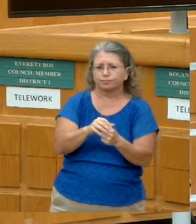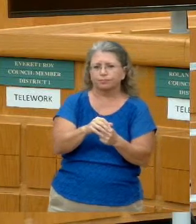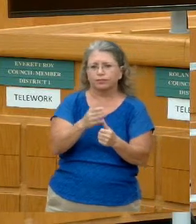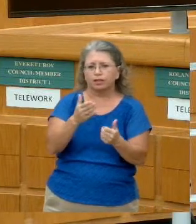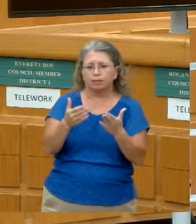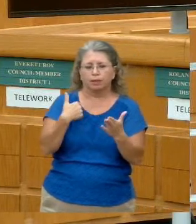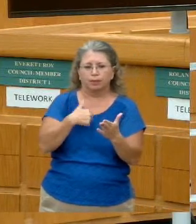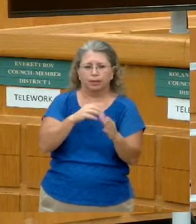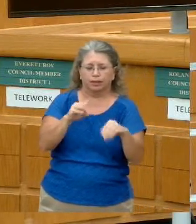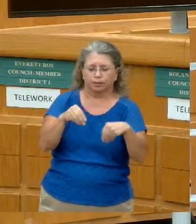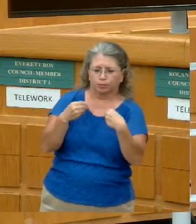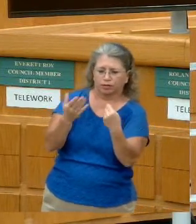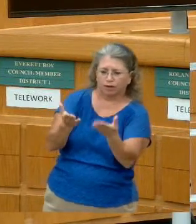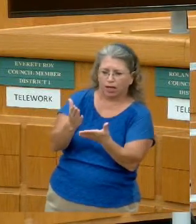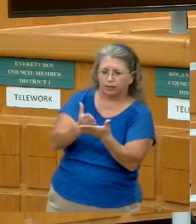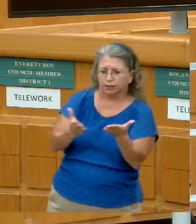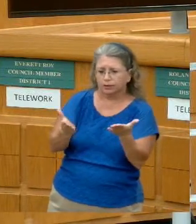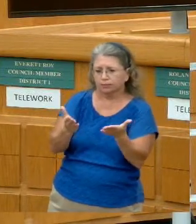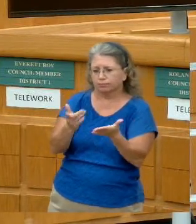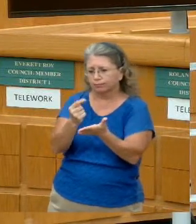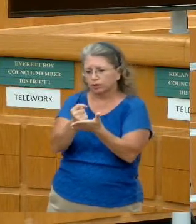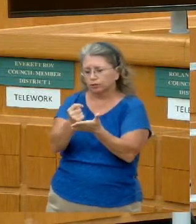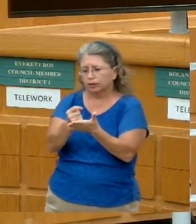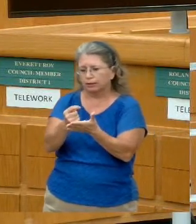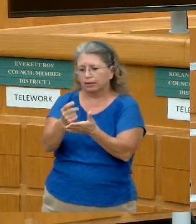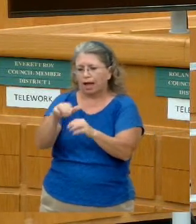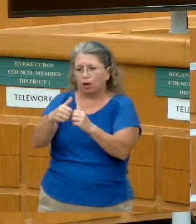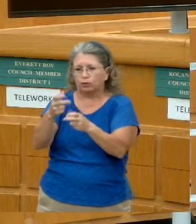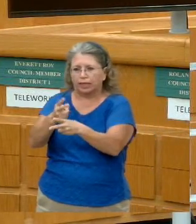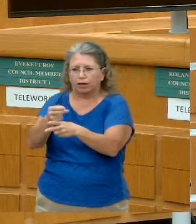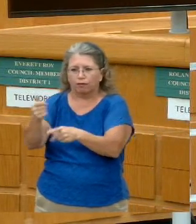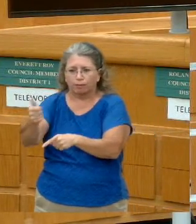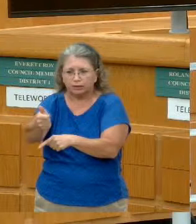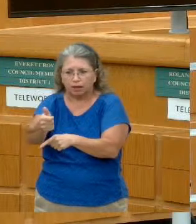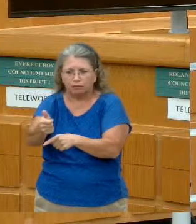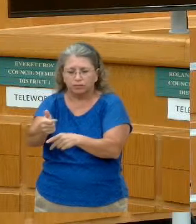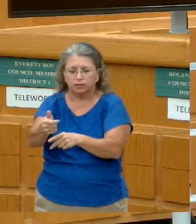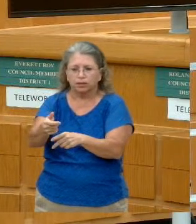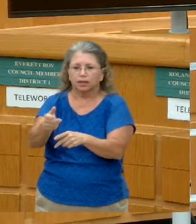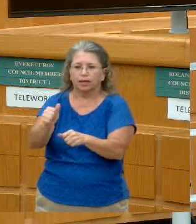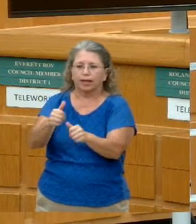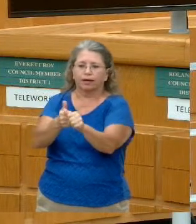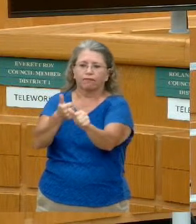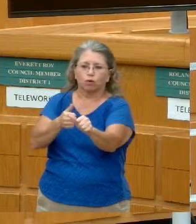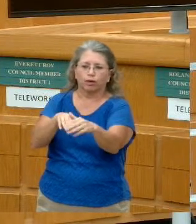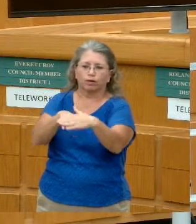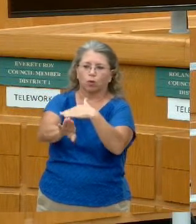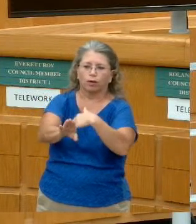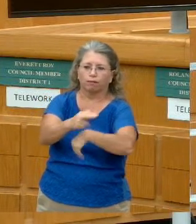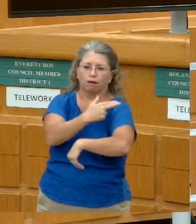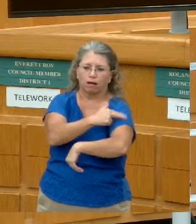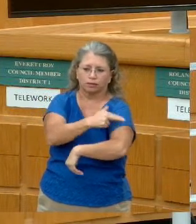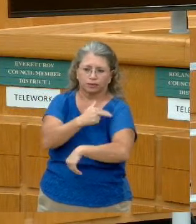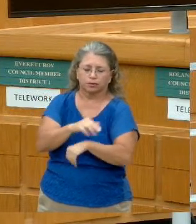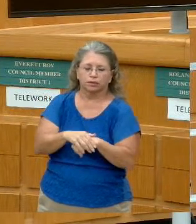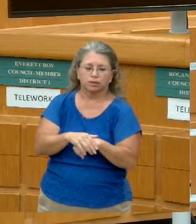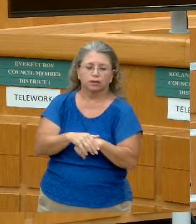take care of themselves to hopefully prevent a hospital stay. And we do have a proposal